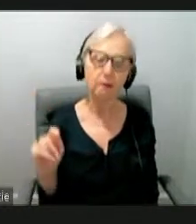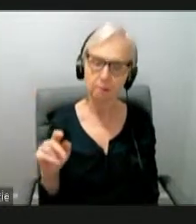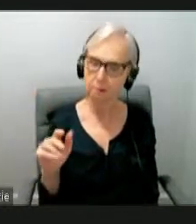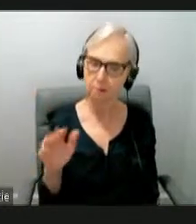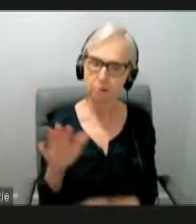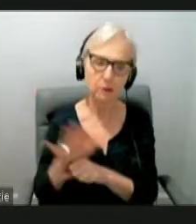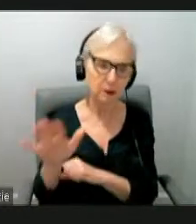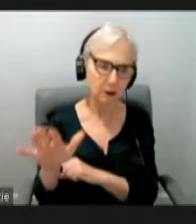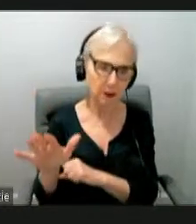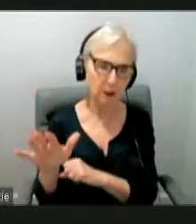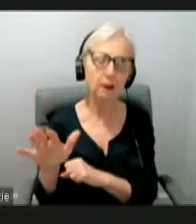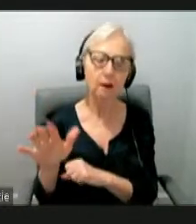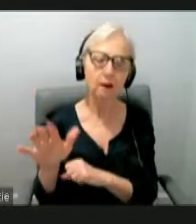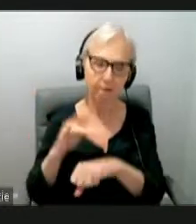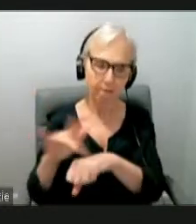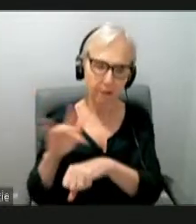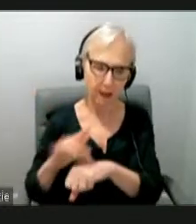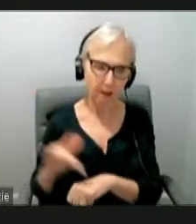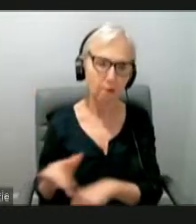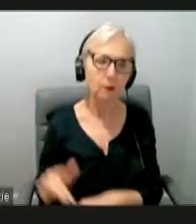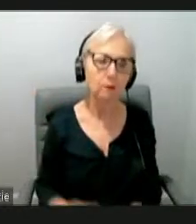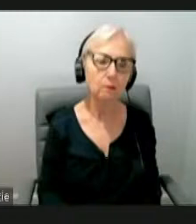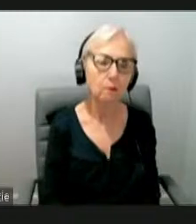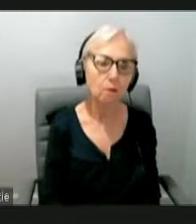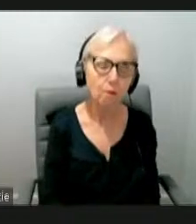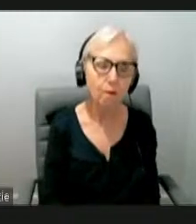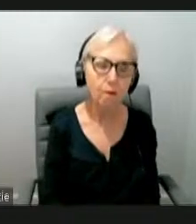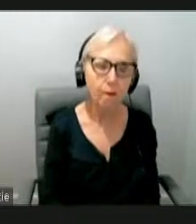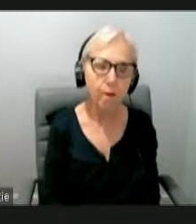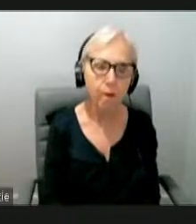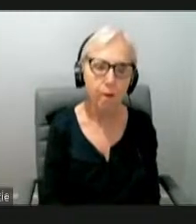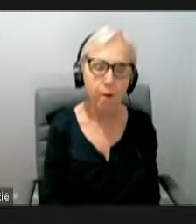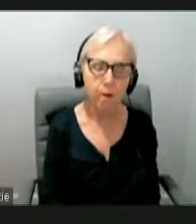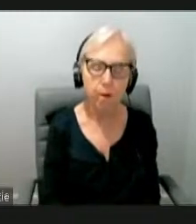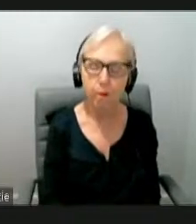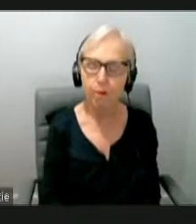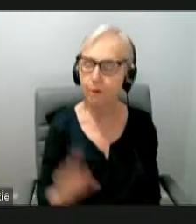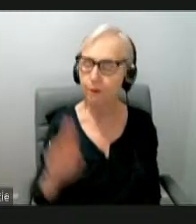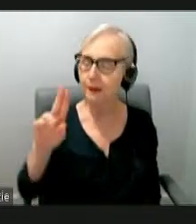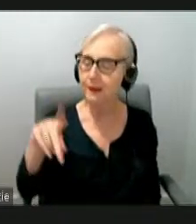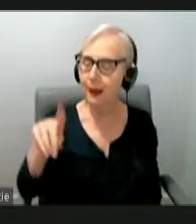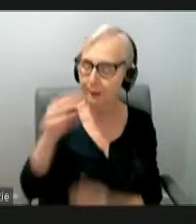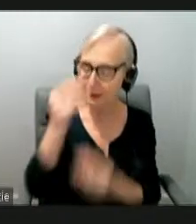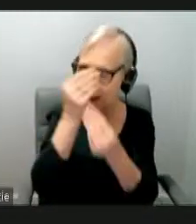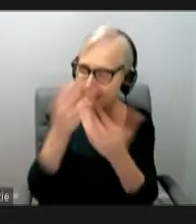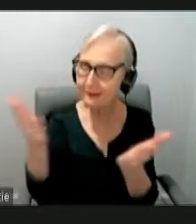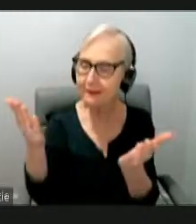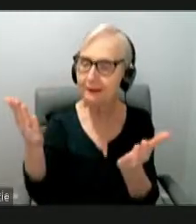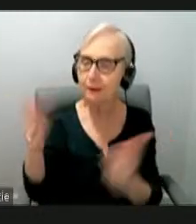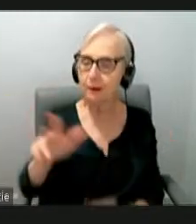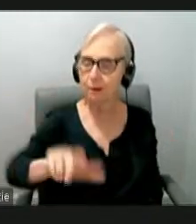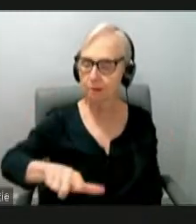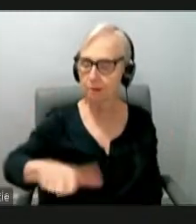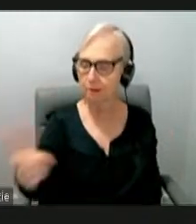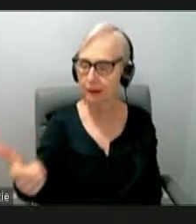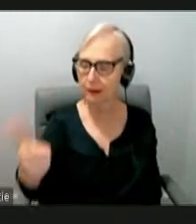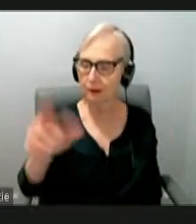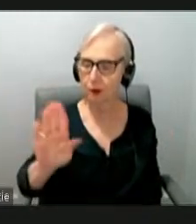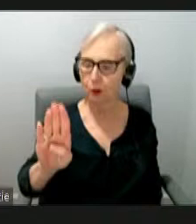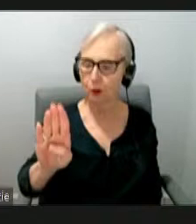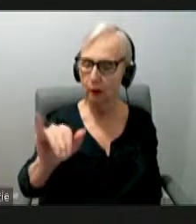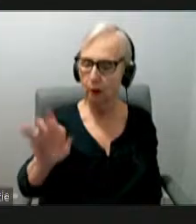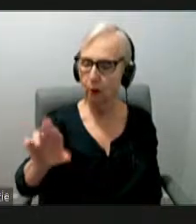kind of supply issues on that side of things. So that was the update that I wanted to give today. And I think, Brian, I'll turn it back over to you.